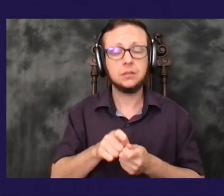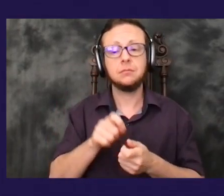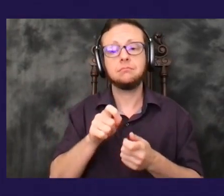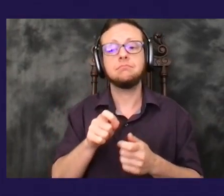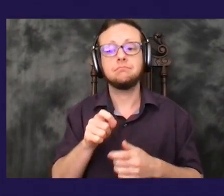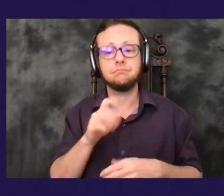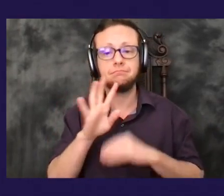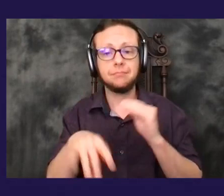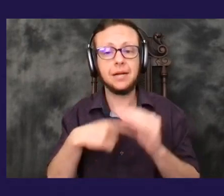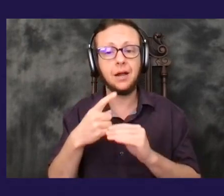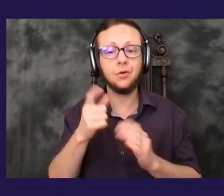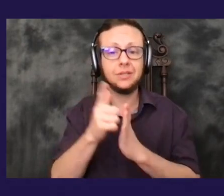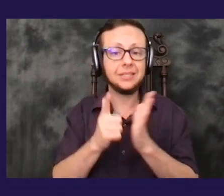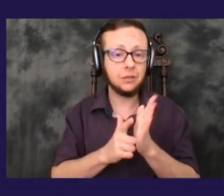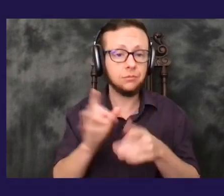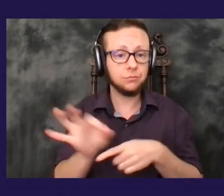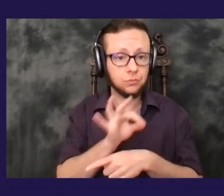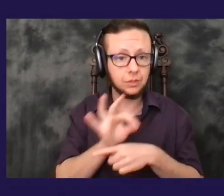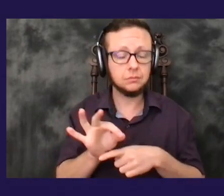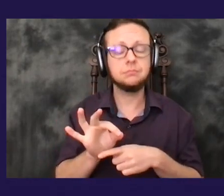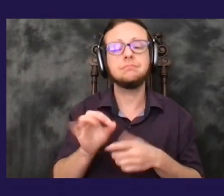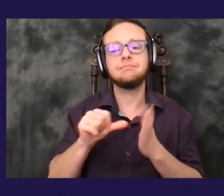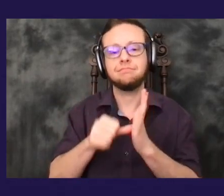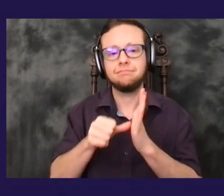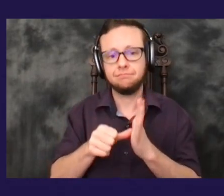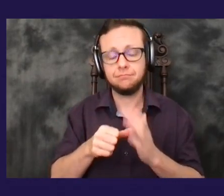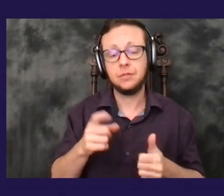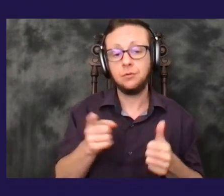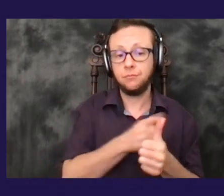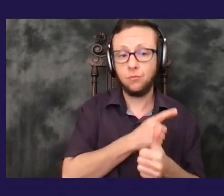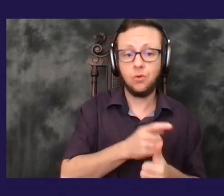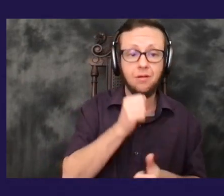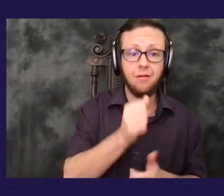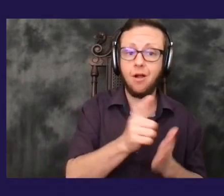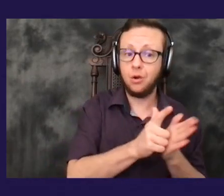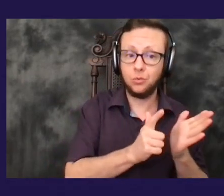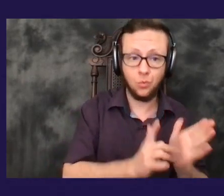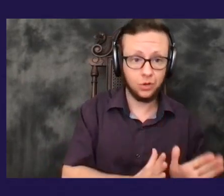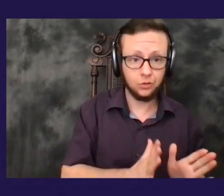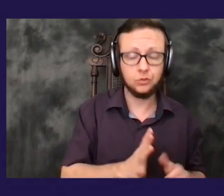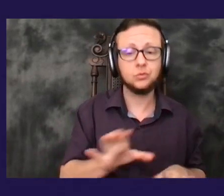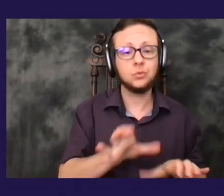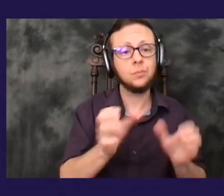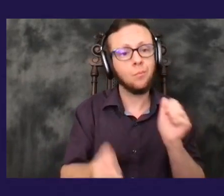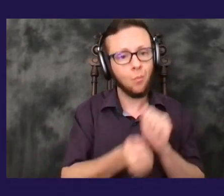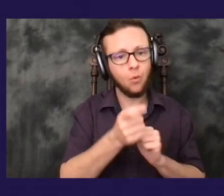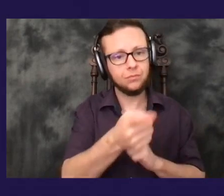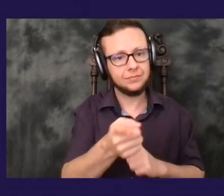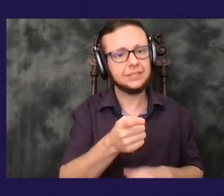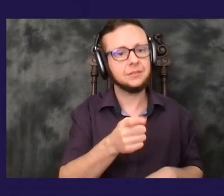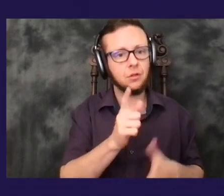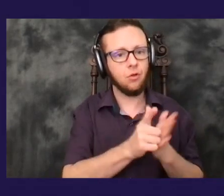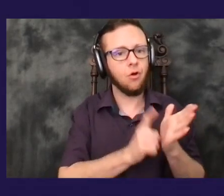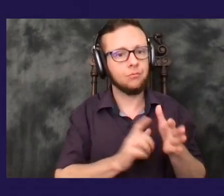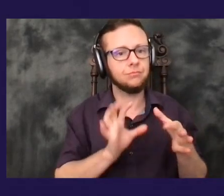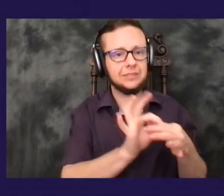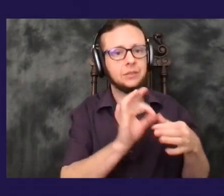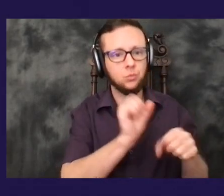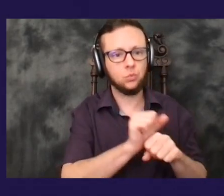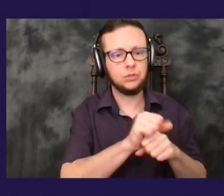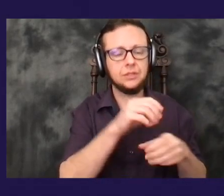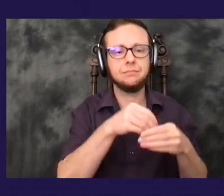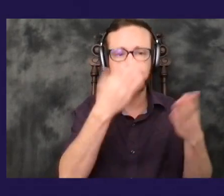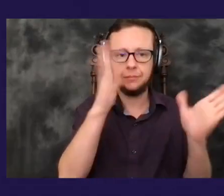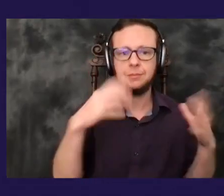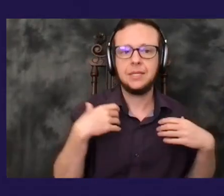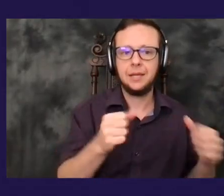some key points. First, non-lawyers do most of this law-related work in our public health system, yet they get